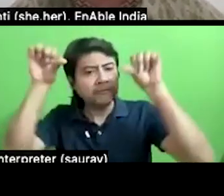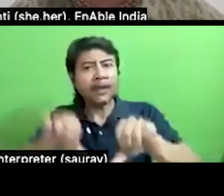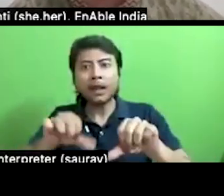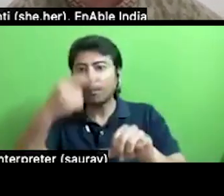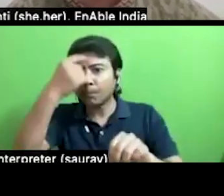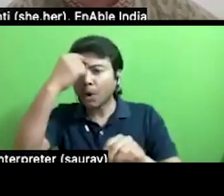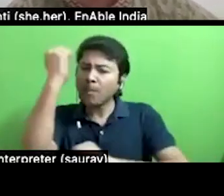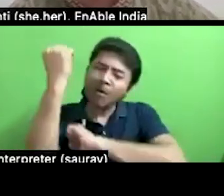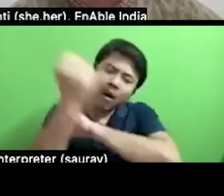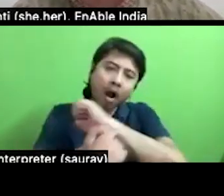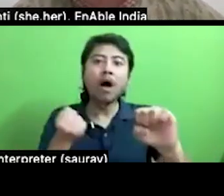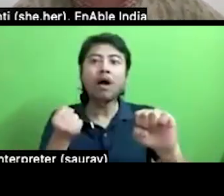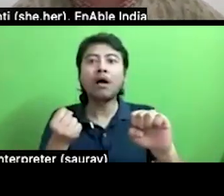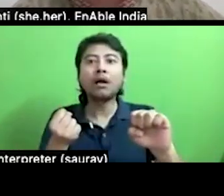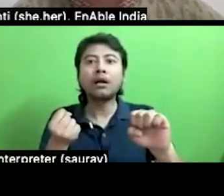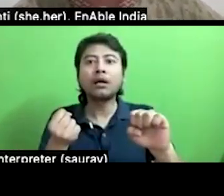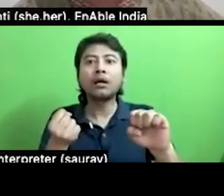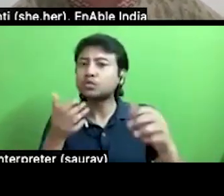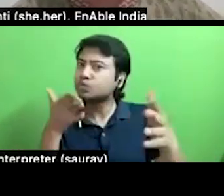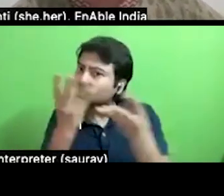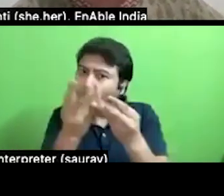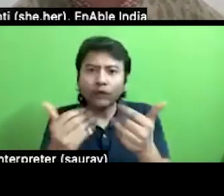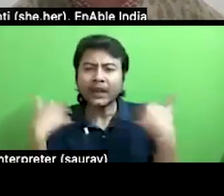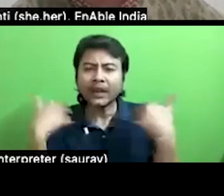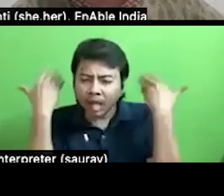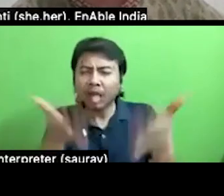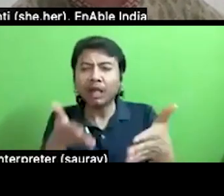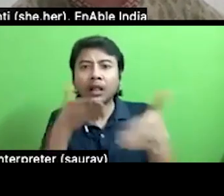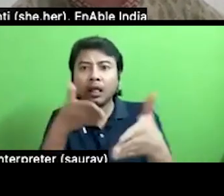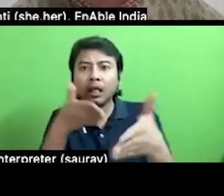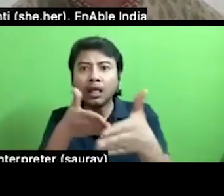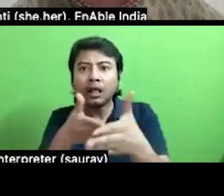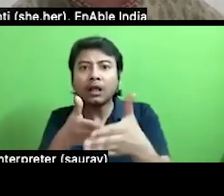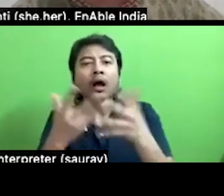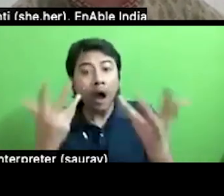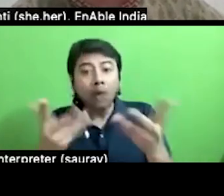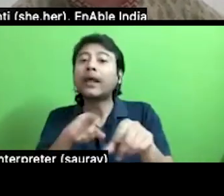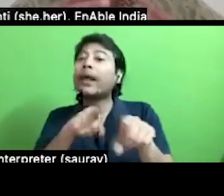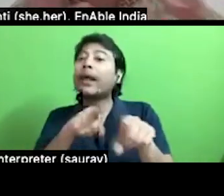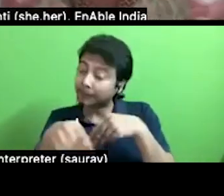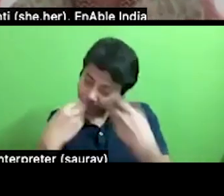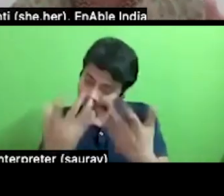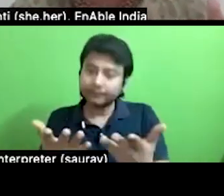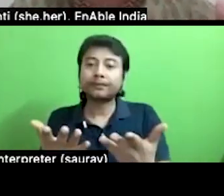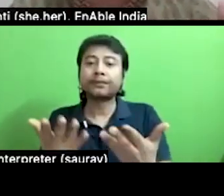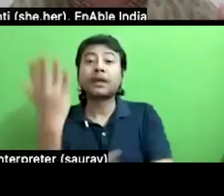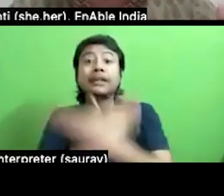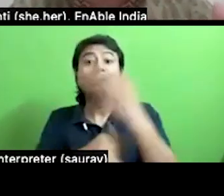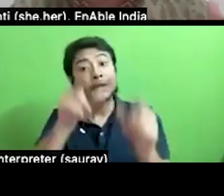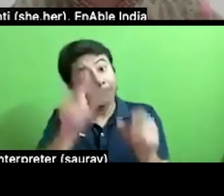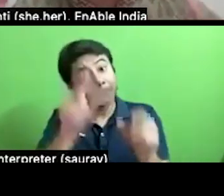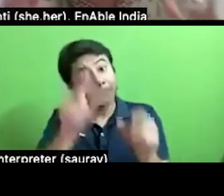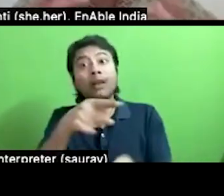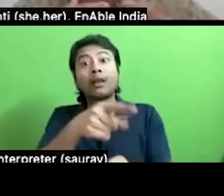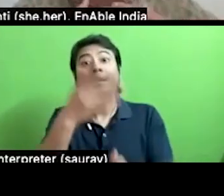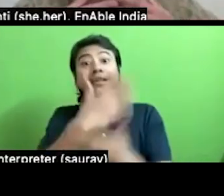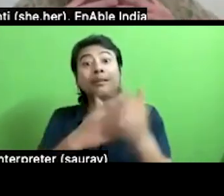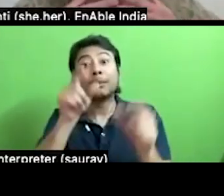use cases to understand that. And we will do this through journeys of persons with disability. We will use disability as the use